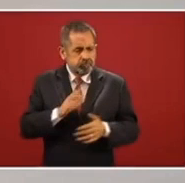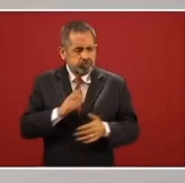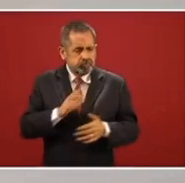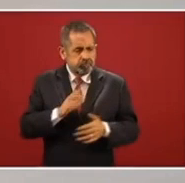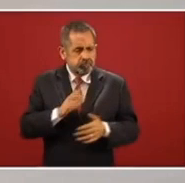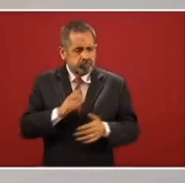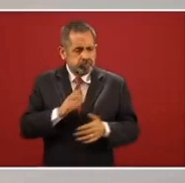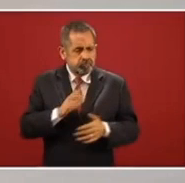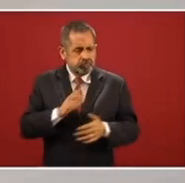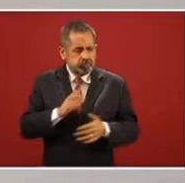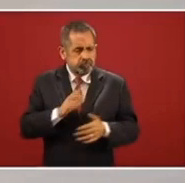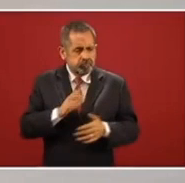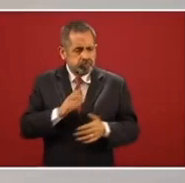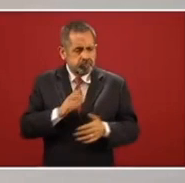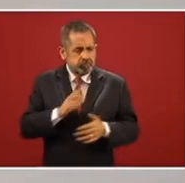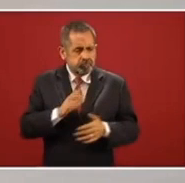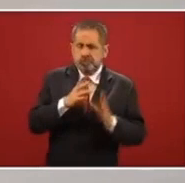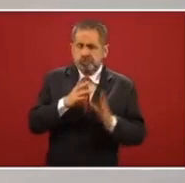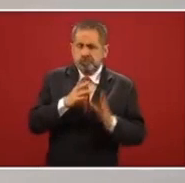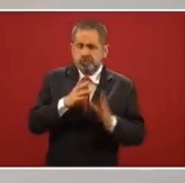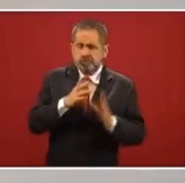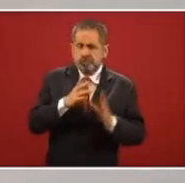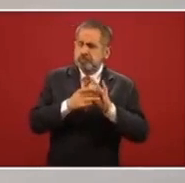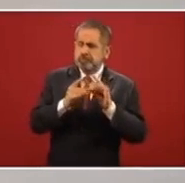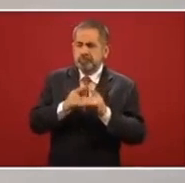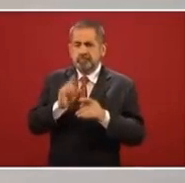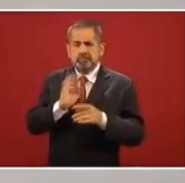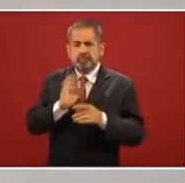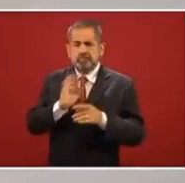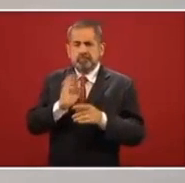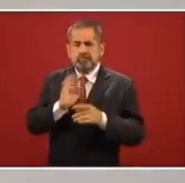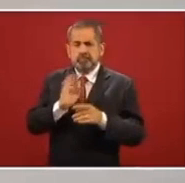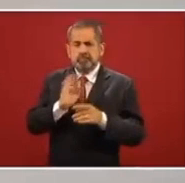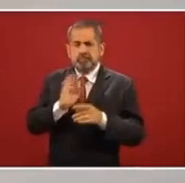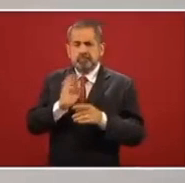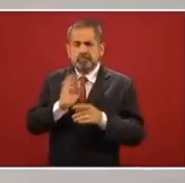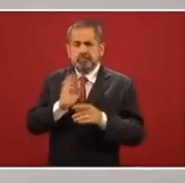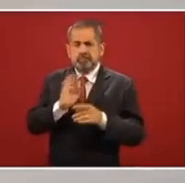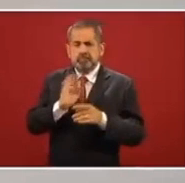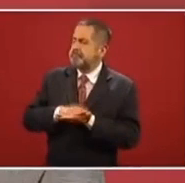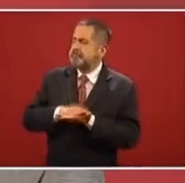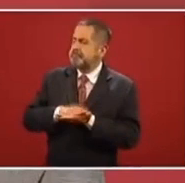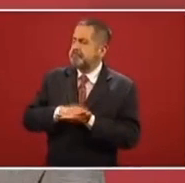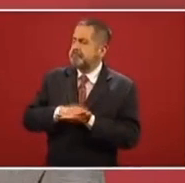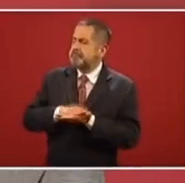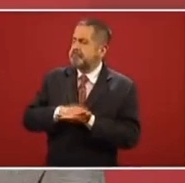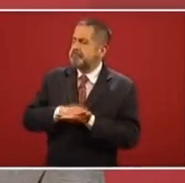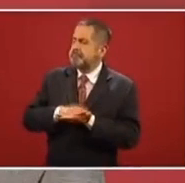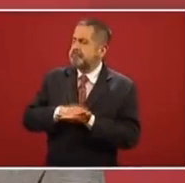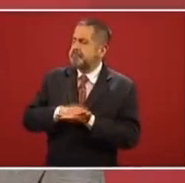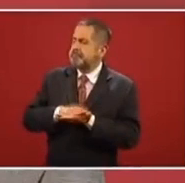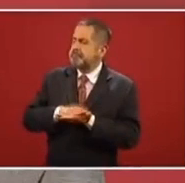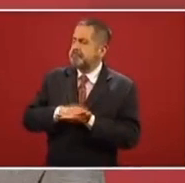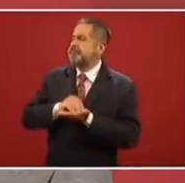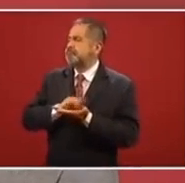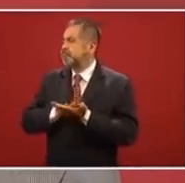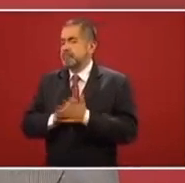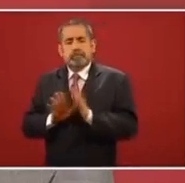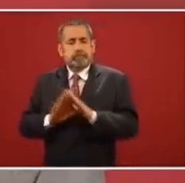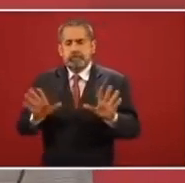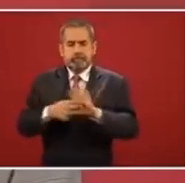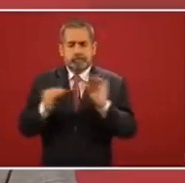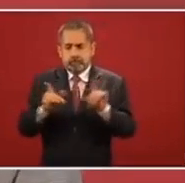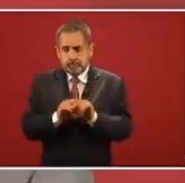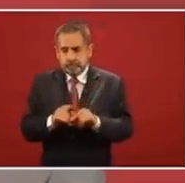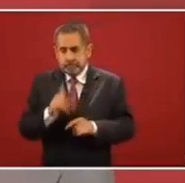the collegiate health care tomara nota would take note del asunto. of the matter.